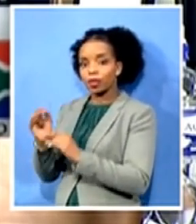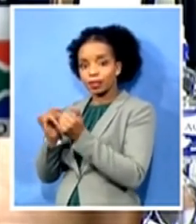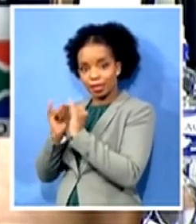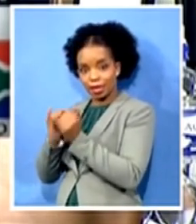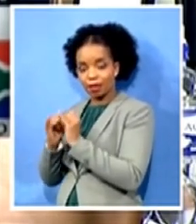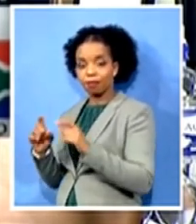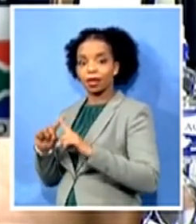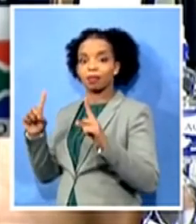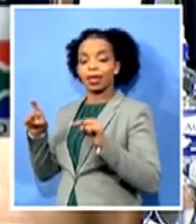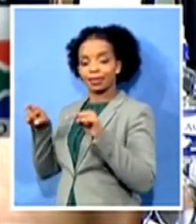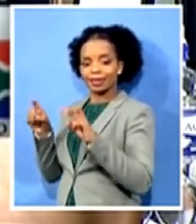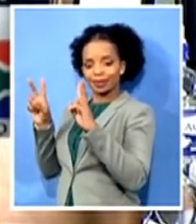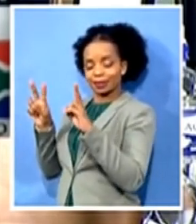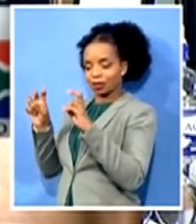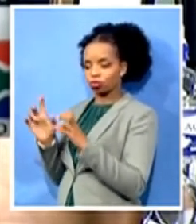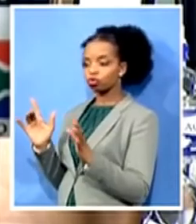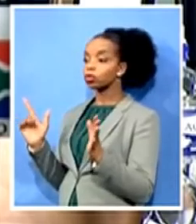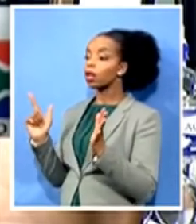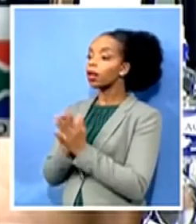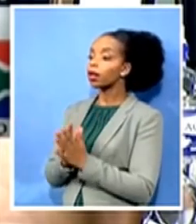fore by anyone.